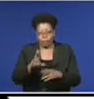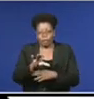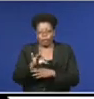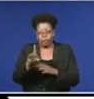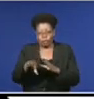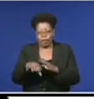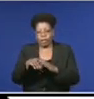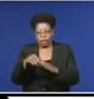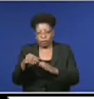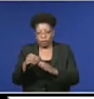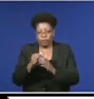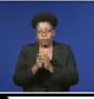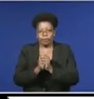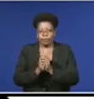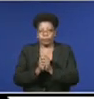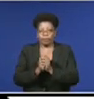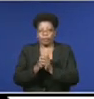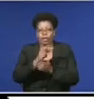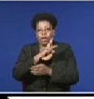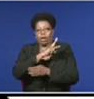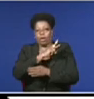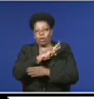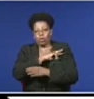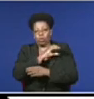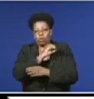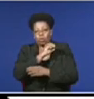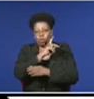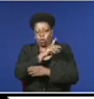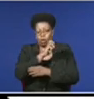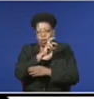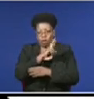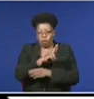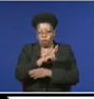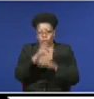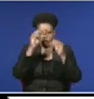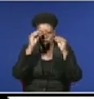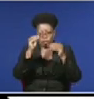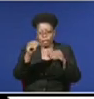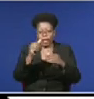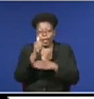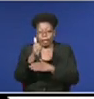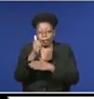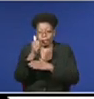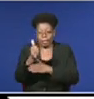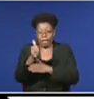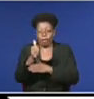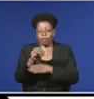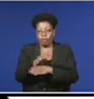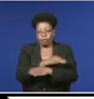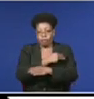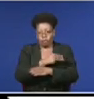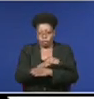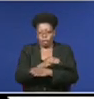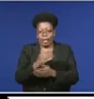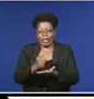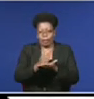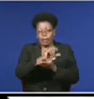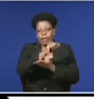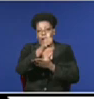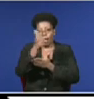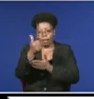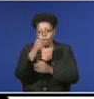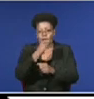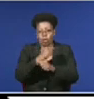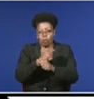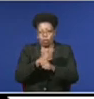when we arrive in Turks. Now, Roker was a self-taught musician who was always open to helping persons in the industry. He worked as an